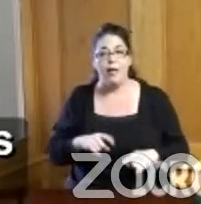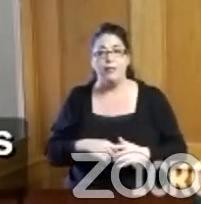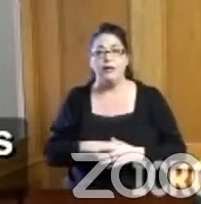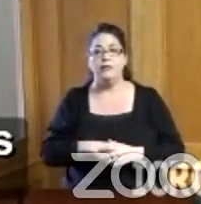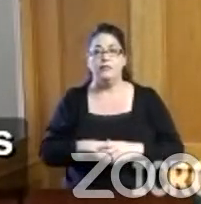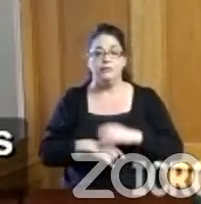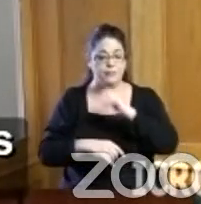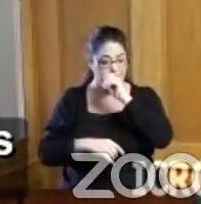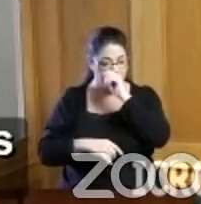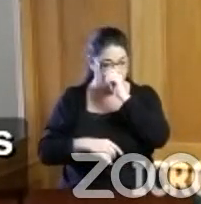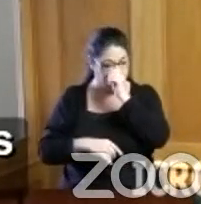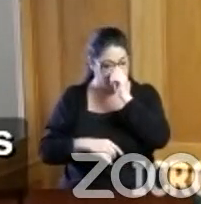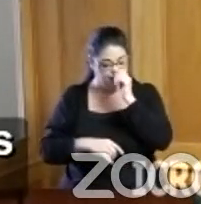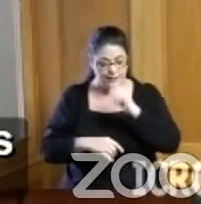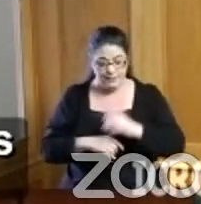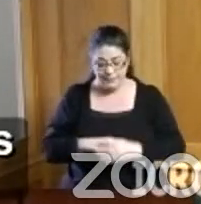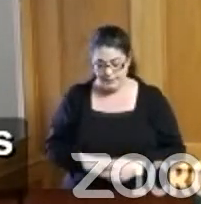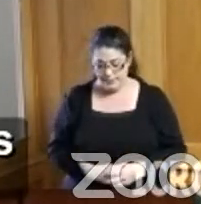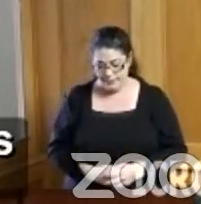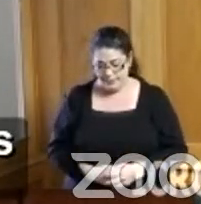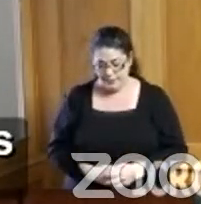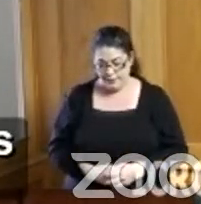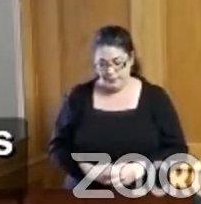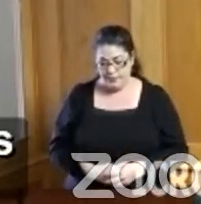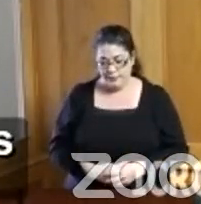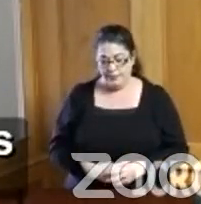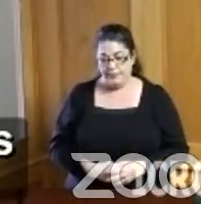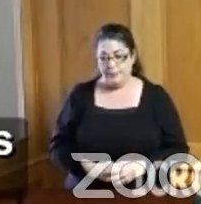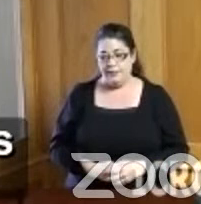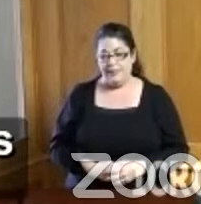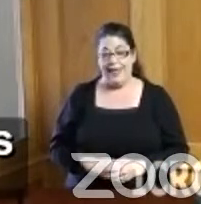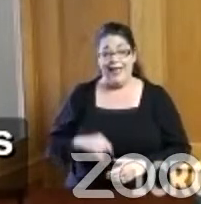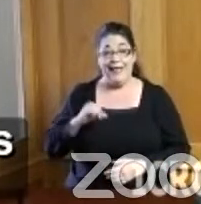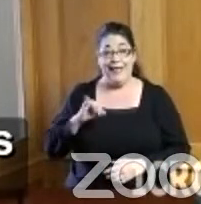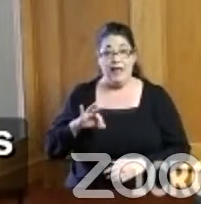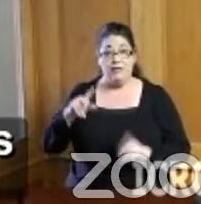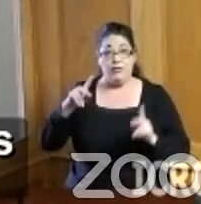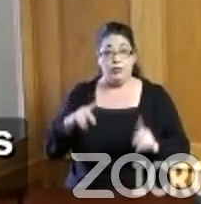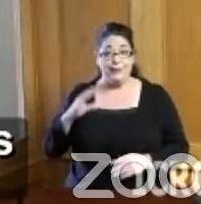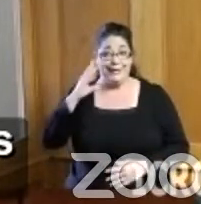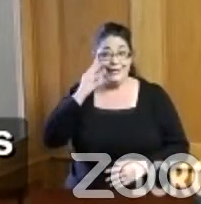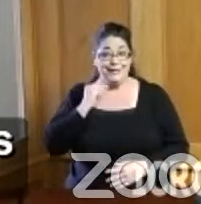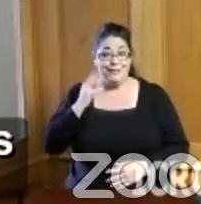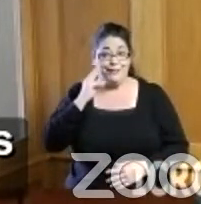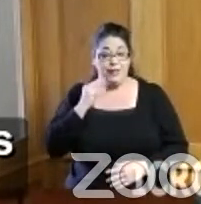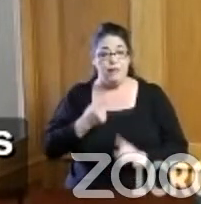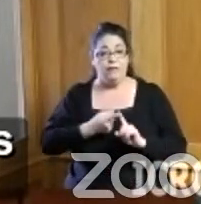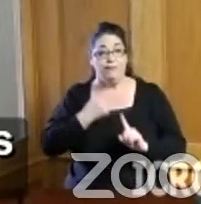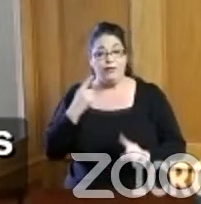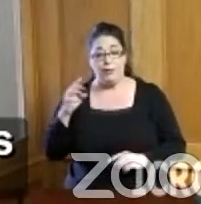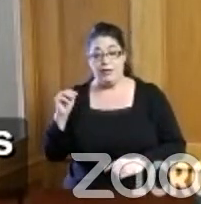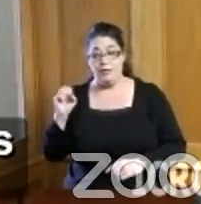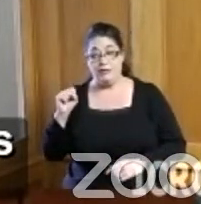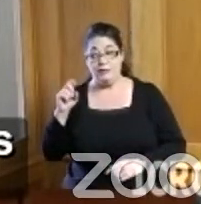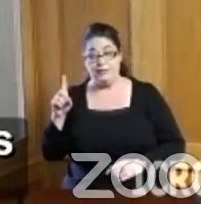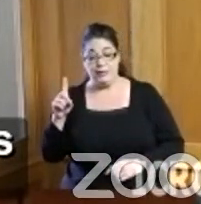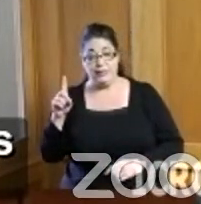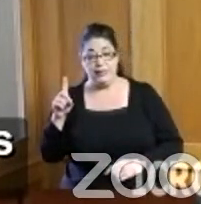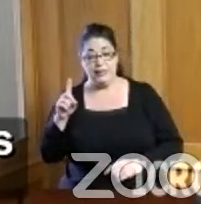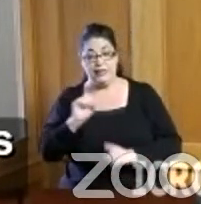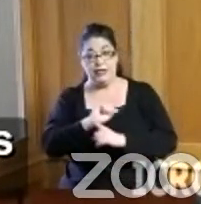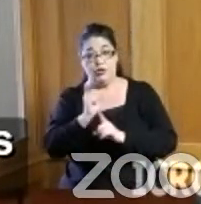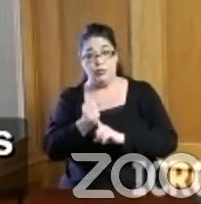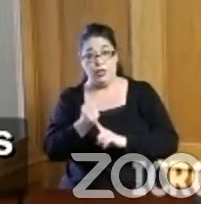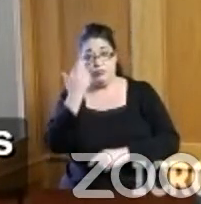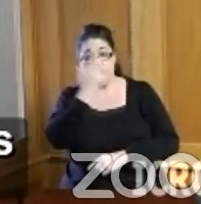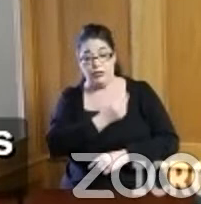of the event that a person might be experiencing as to whether it is caused by an MSD situation or if it